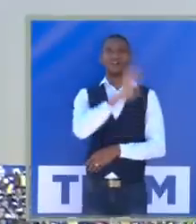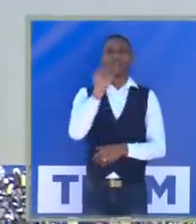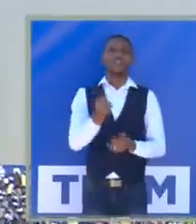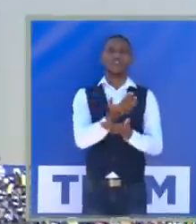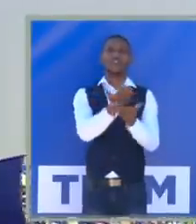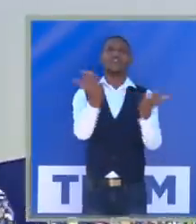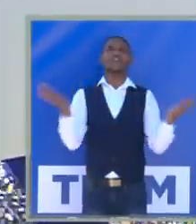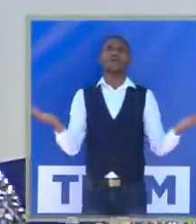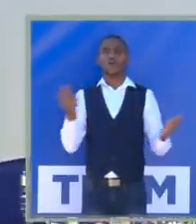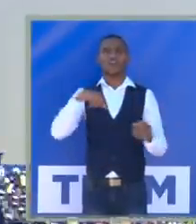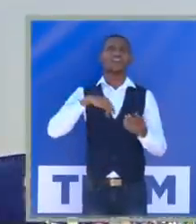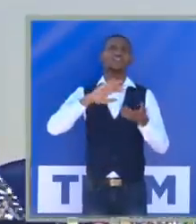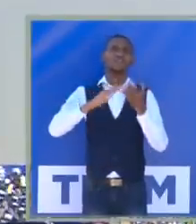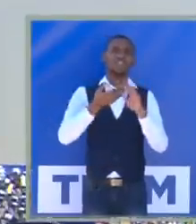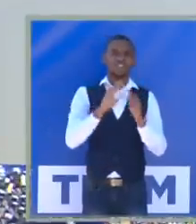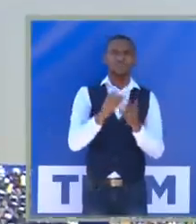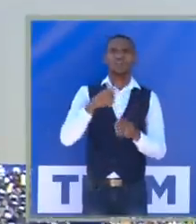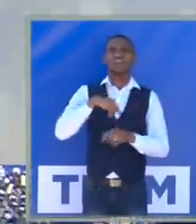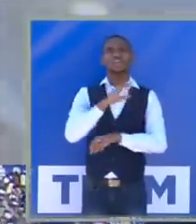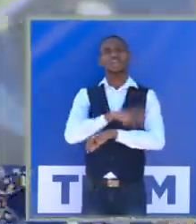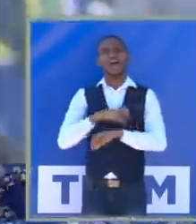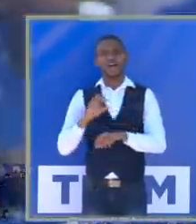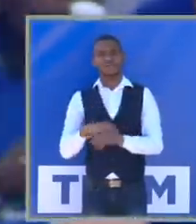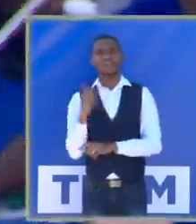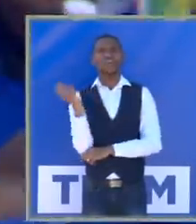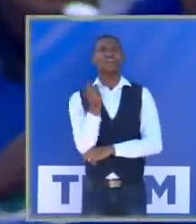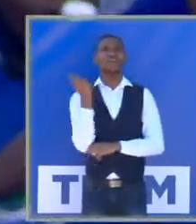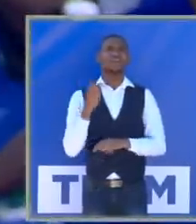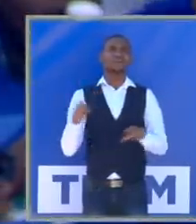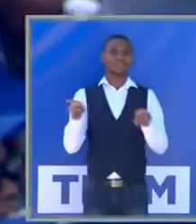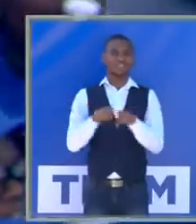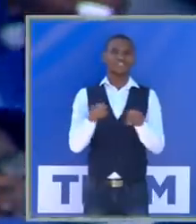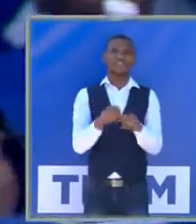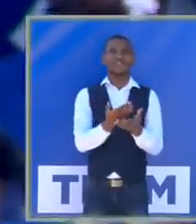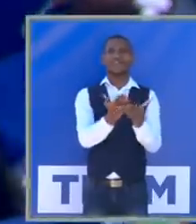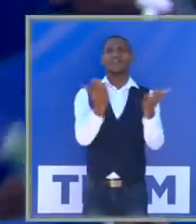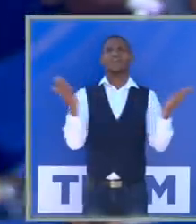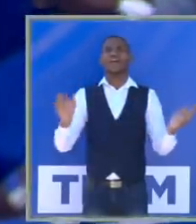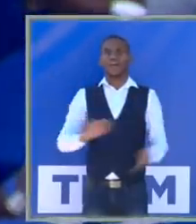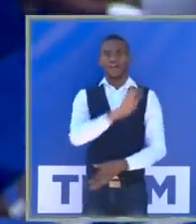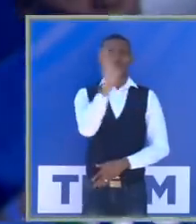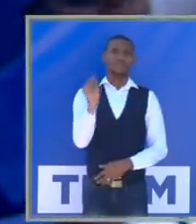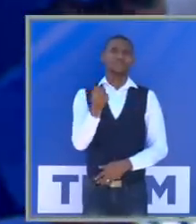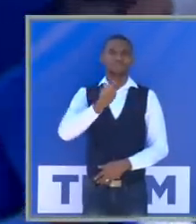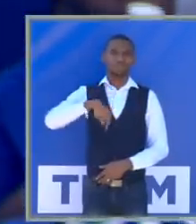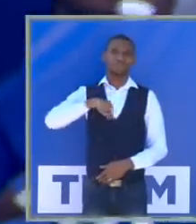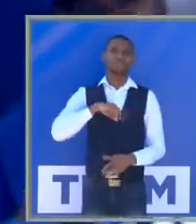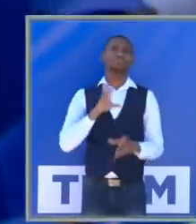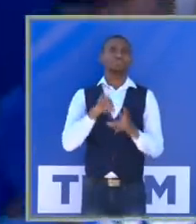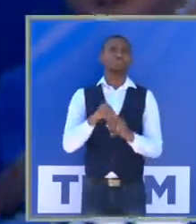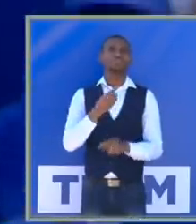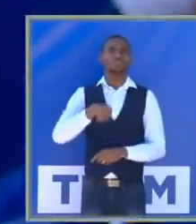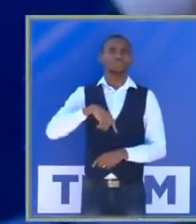in villages, we are in farms, on the Samet Almal, ki Africa rona fair.